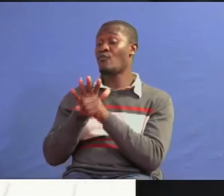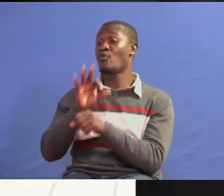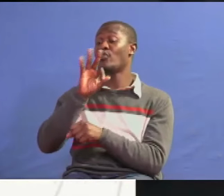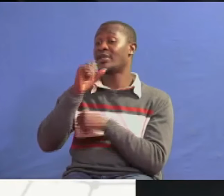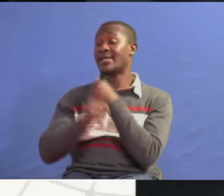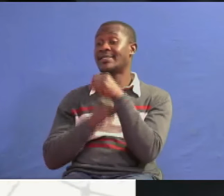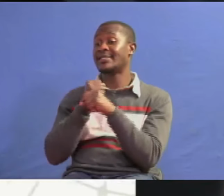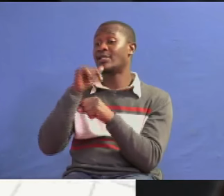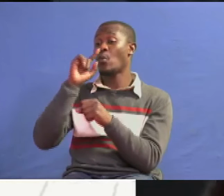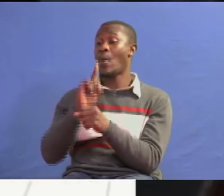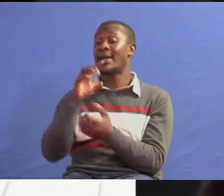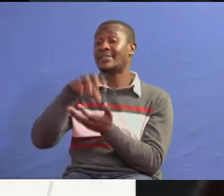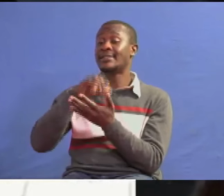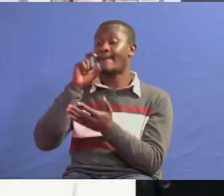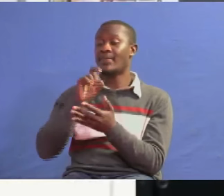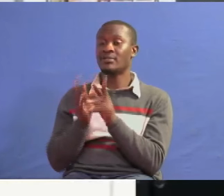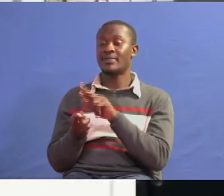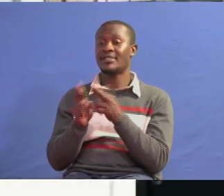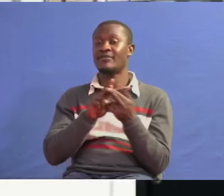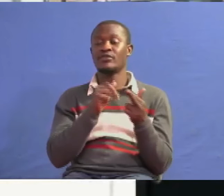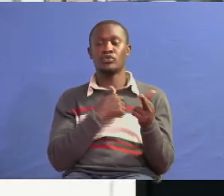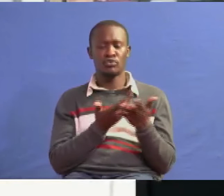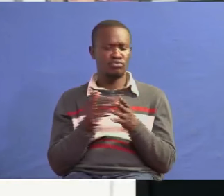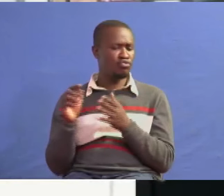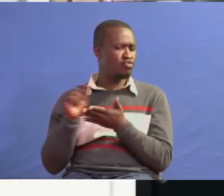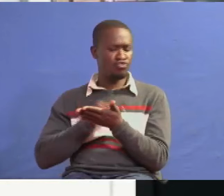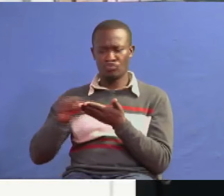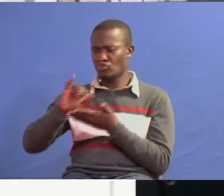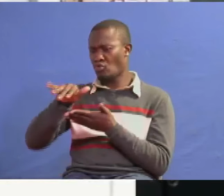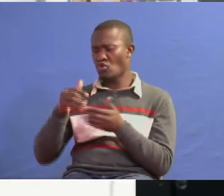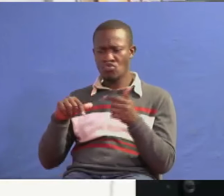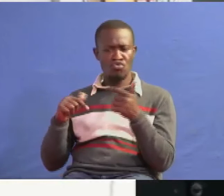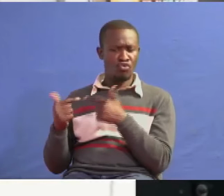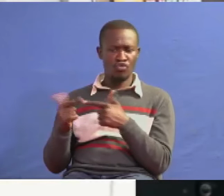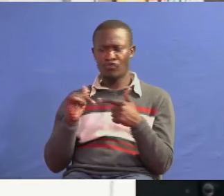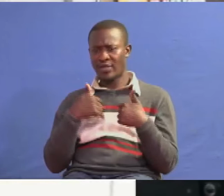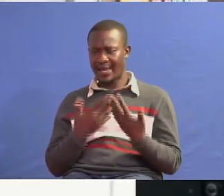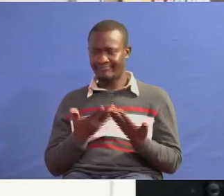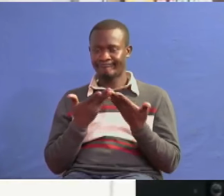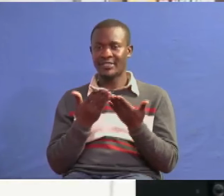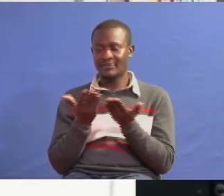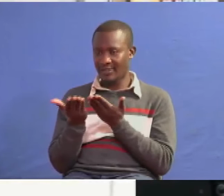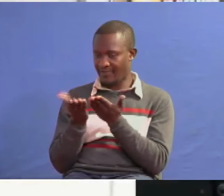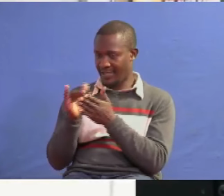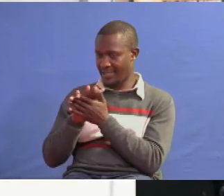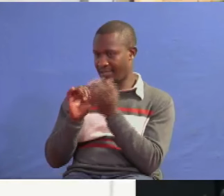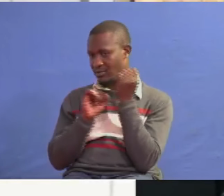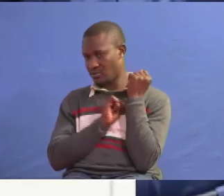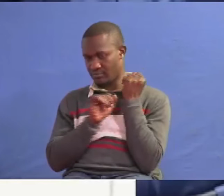one station must be transferred to eliminate conflicts of interest and enhance service delivery in the security